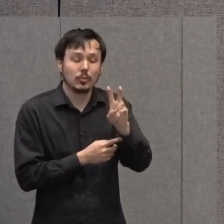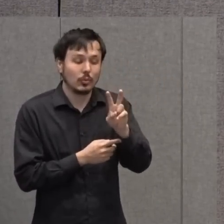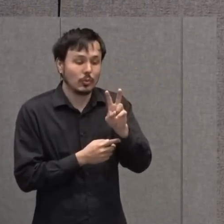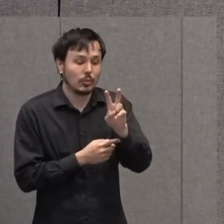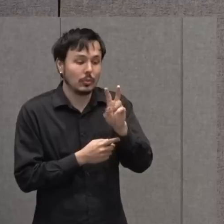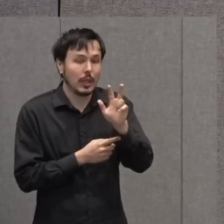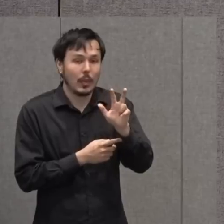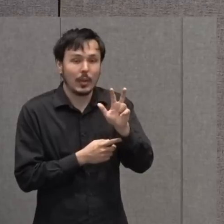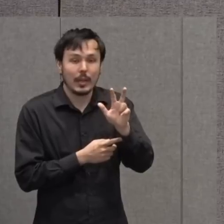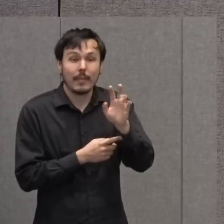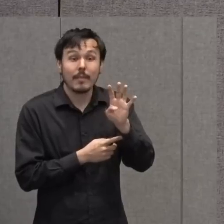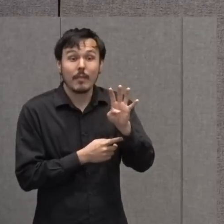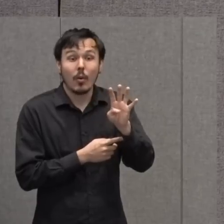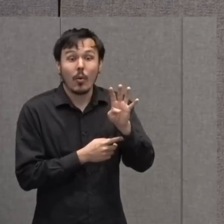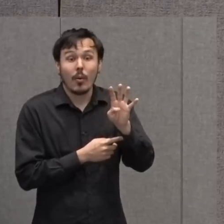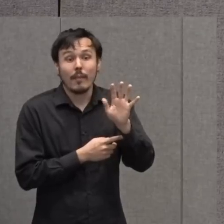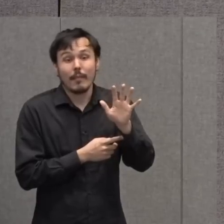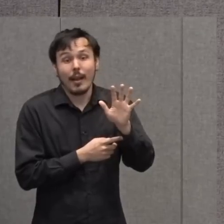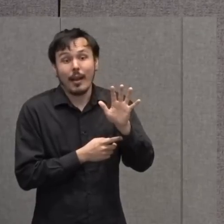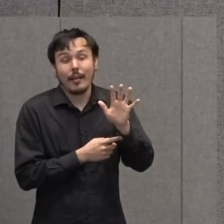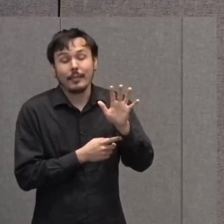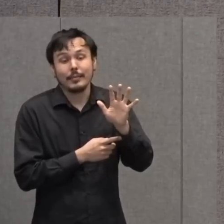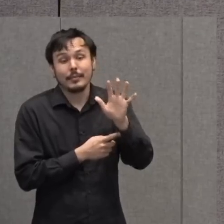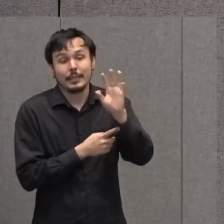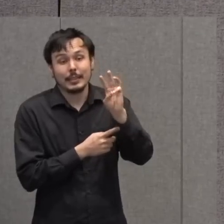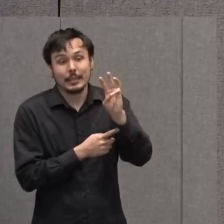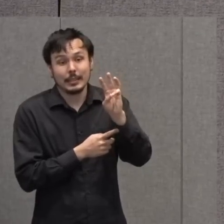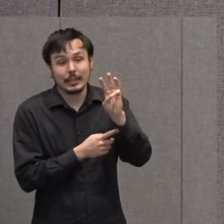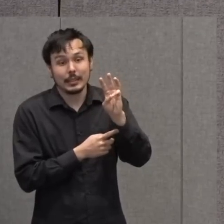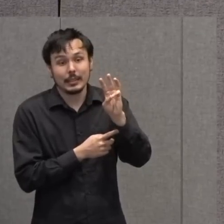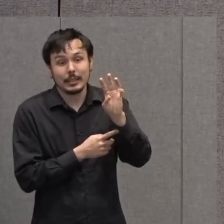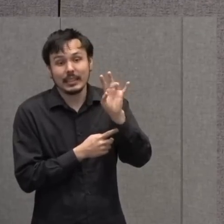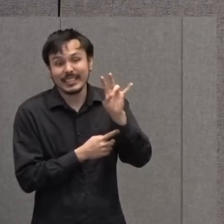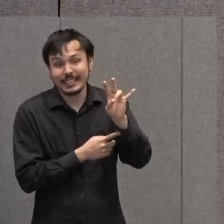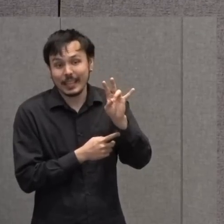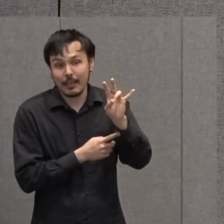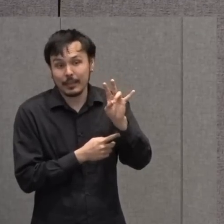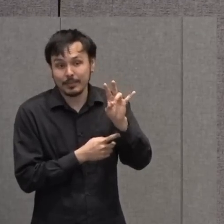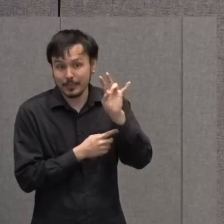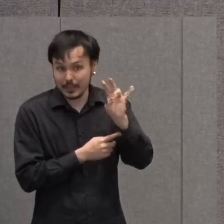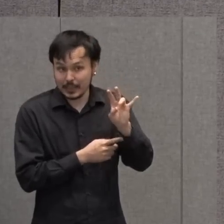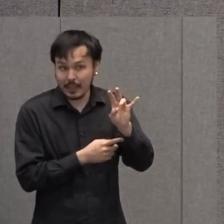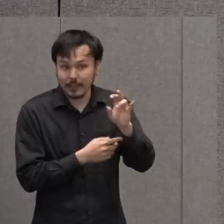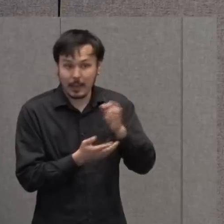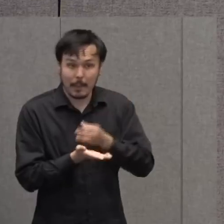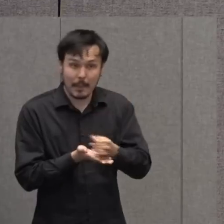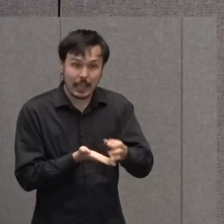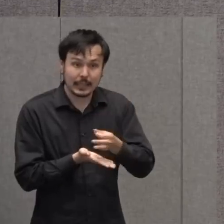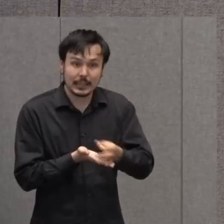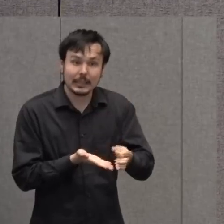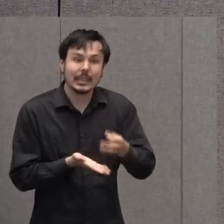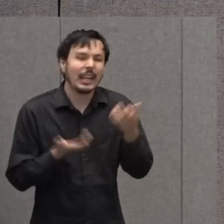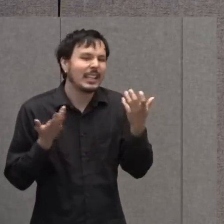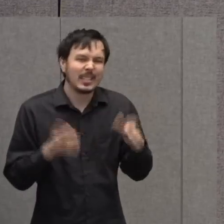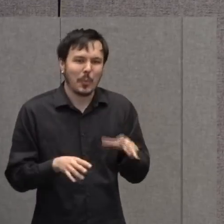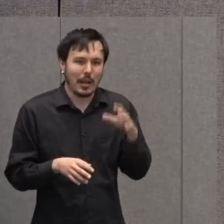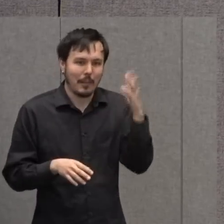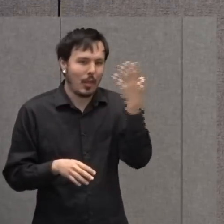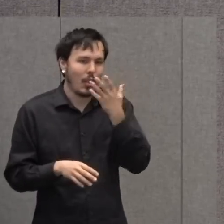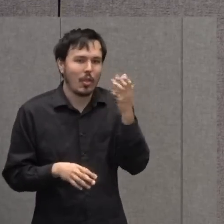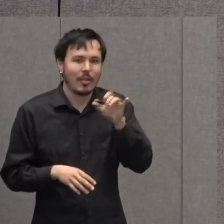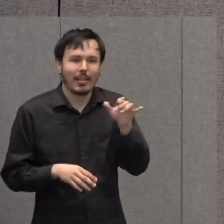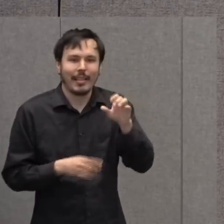3, 4, 5, 6, 7. I didn't want them to look like D's because that